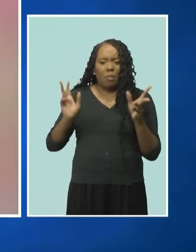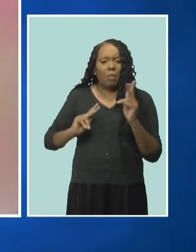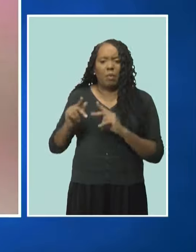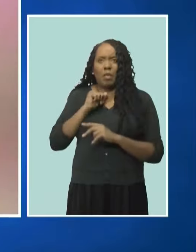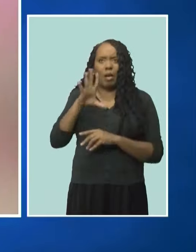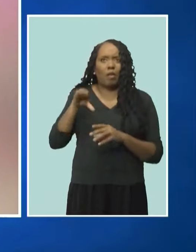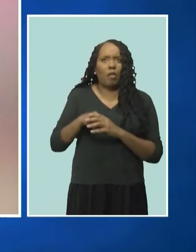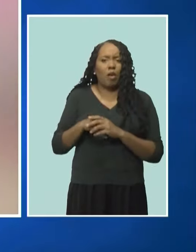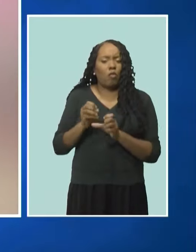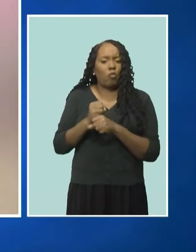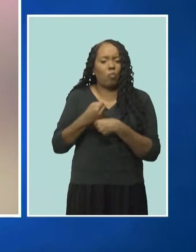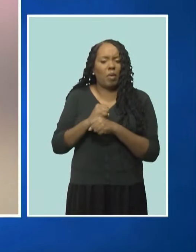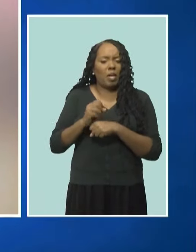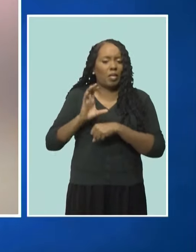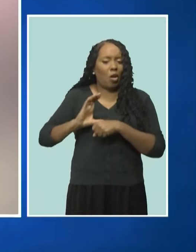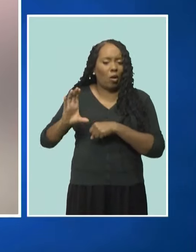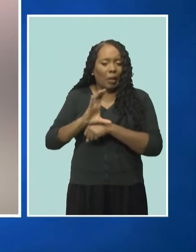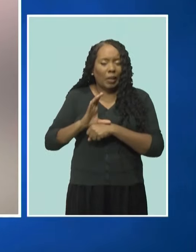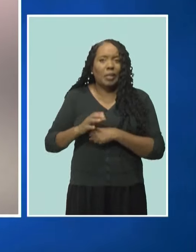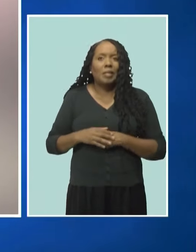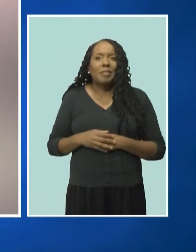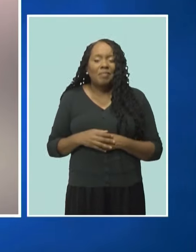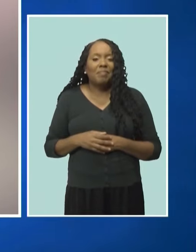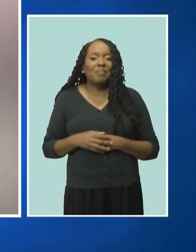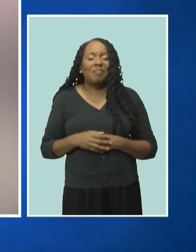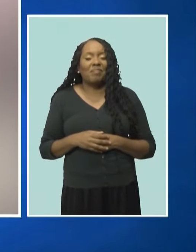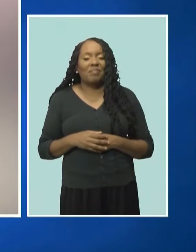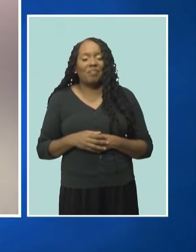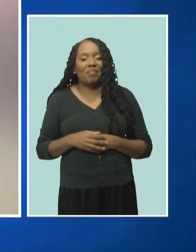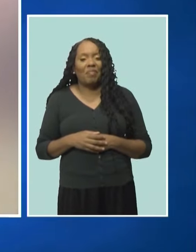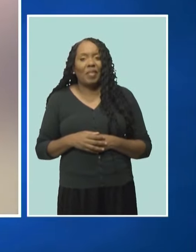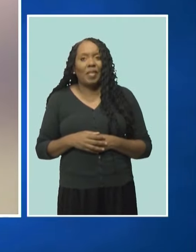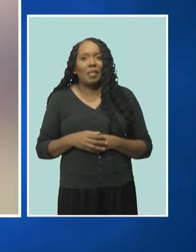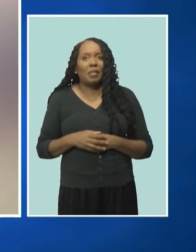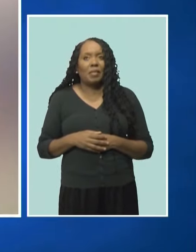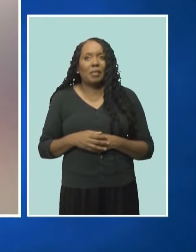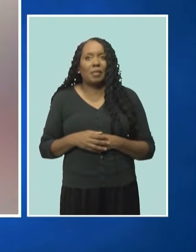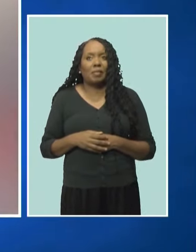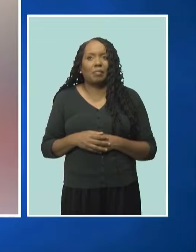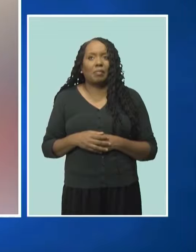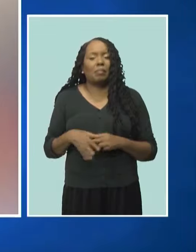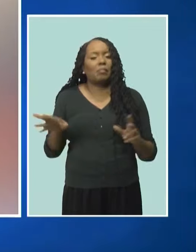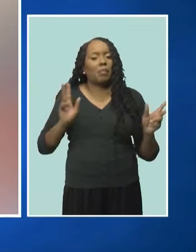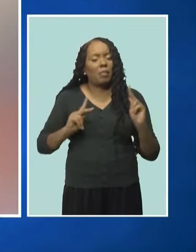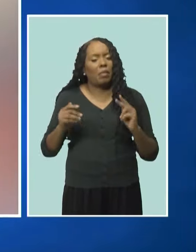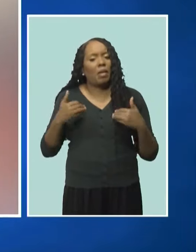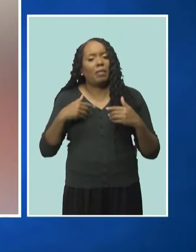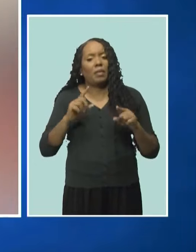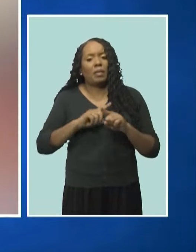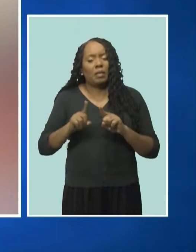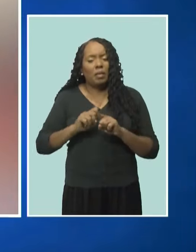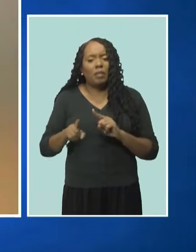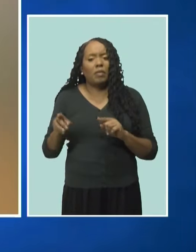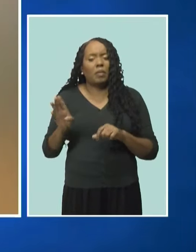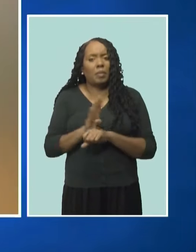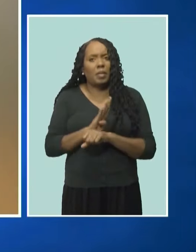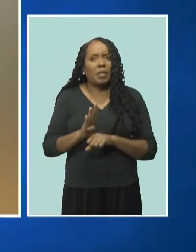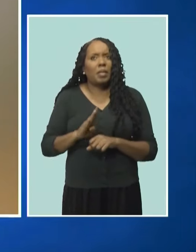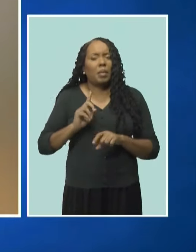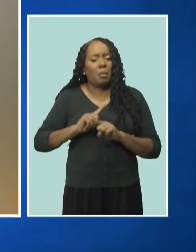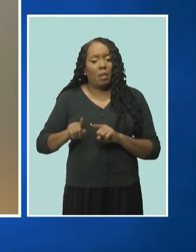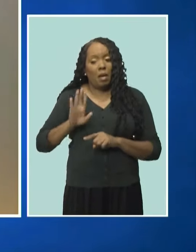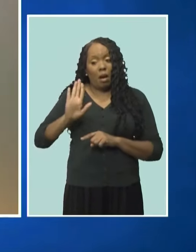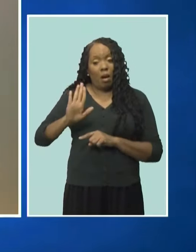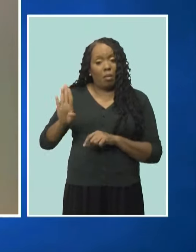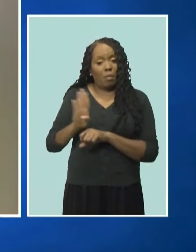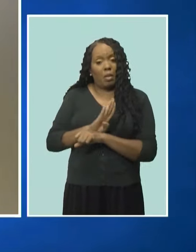that everybody is not in. Ms. Lord added that while Alcolate is among a small number of similar businesses in Barbados, her products can be adapted to suit any